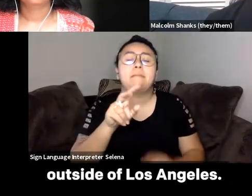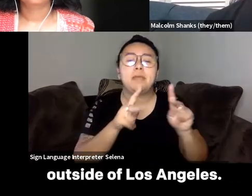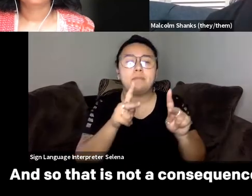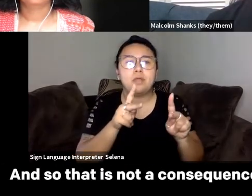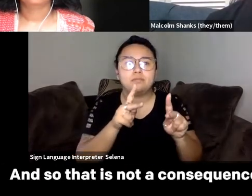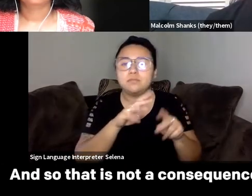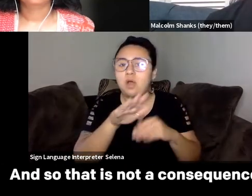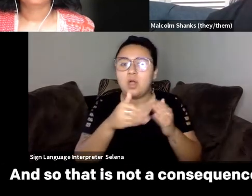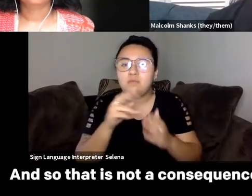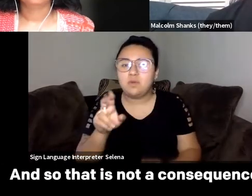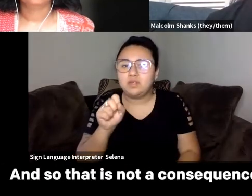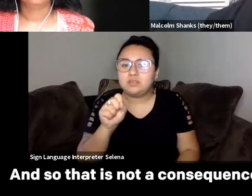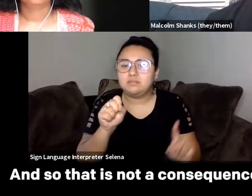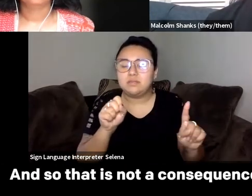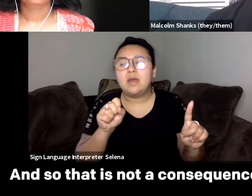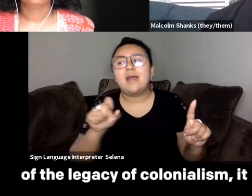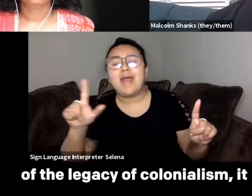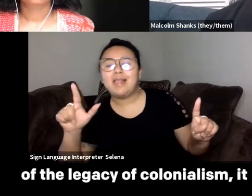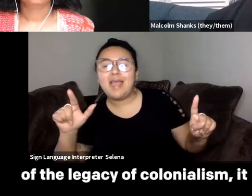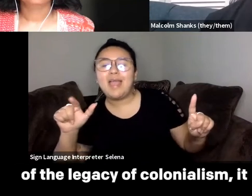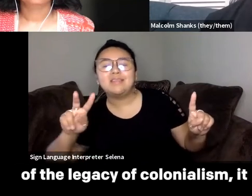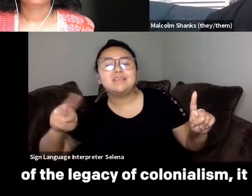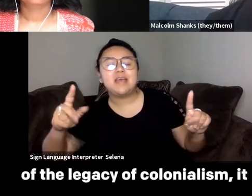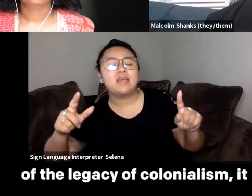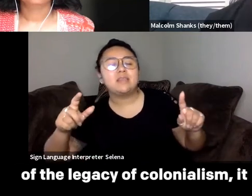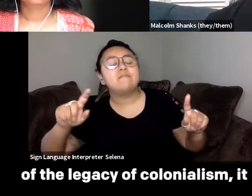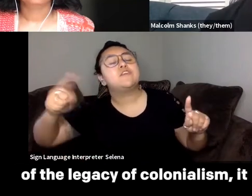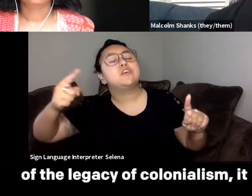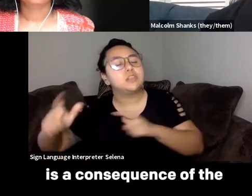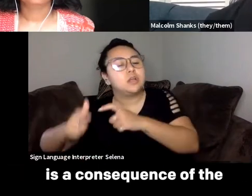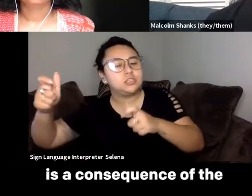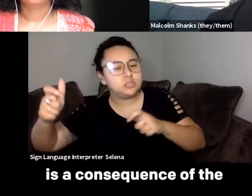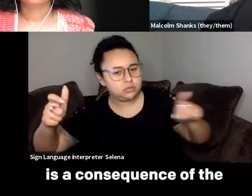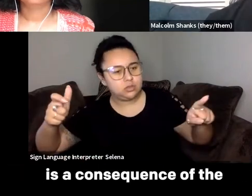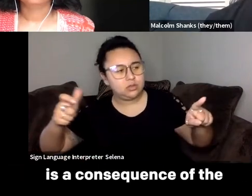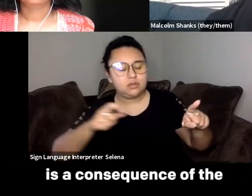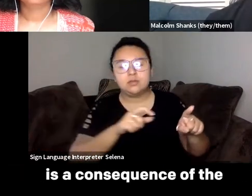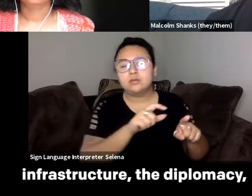States, outside of Los Angeles. And so that is not a consequence of the legacies of